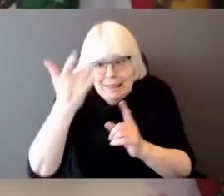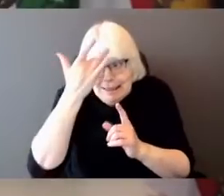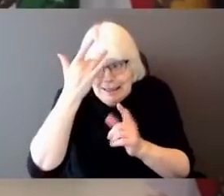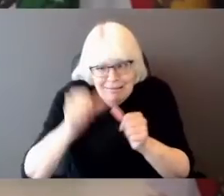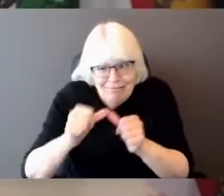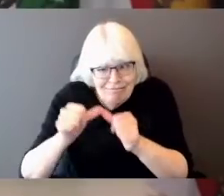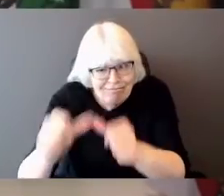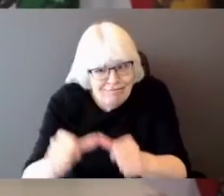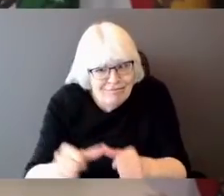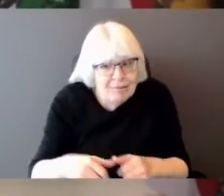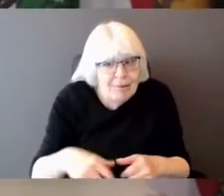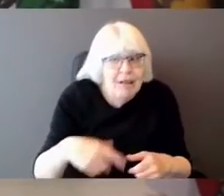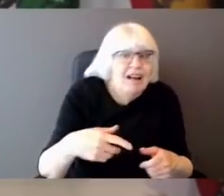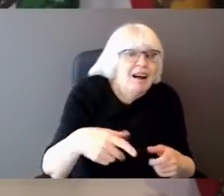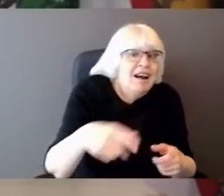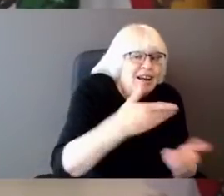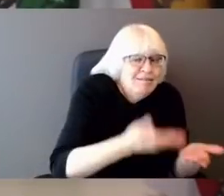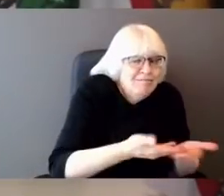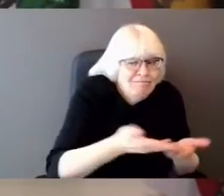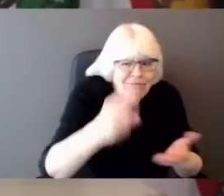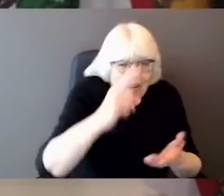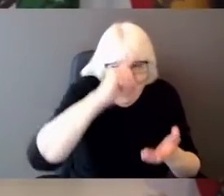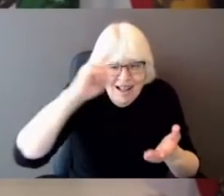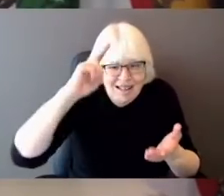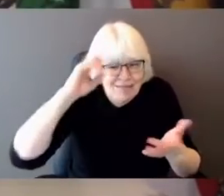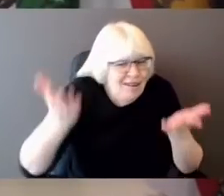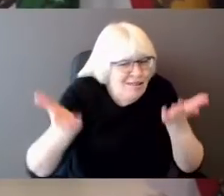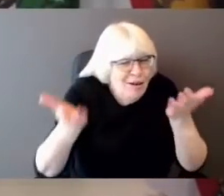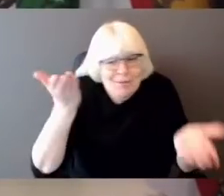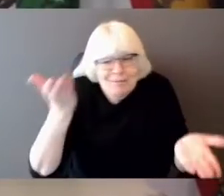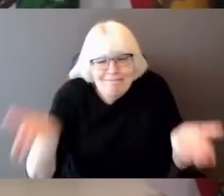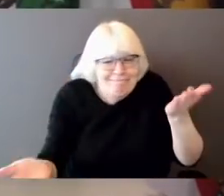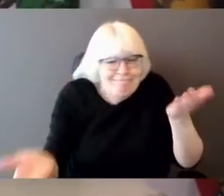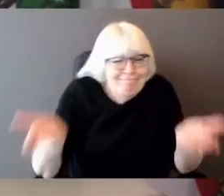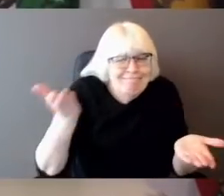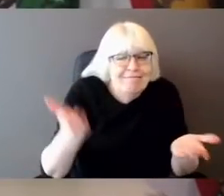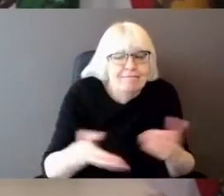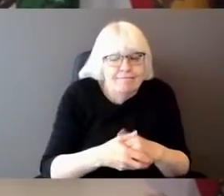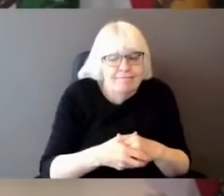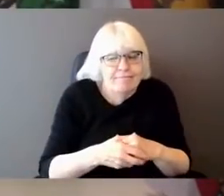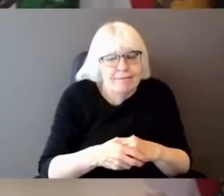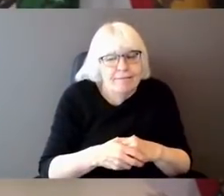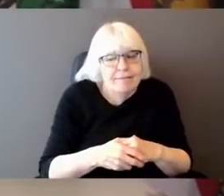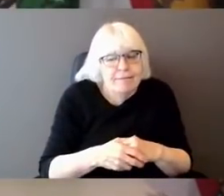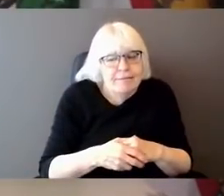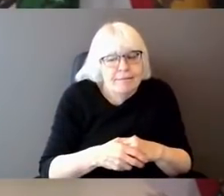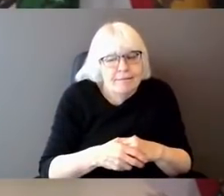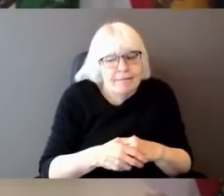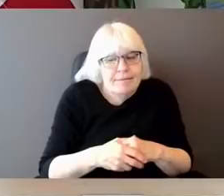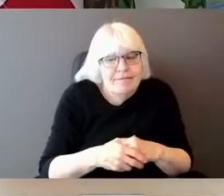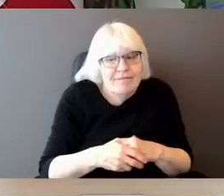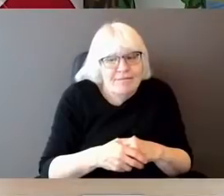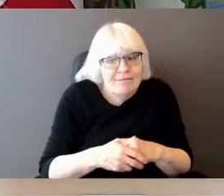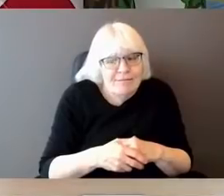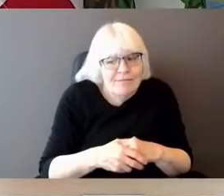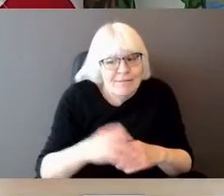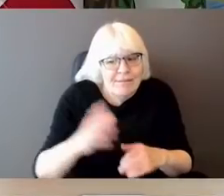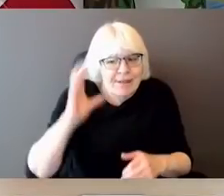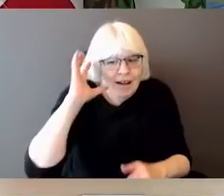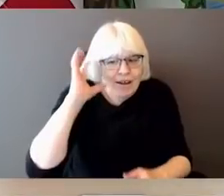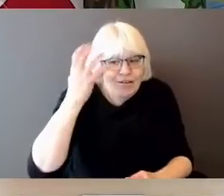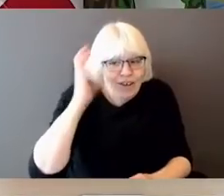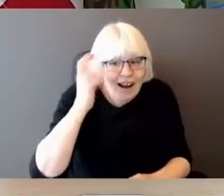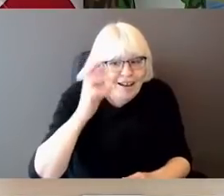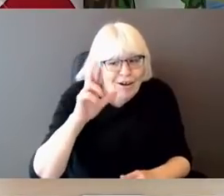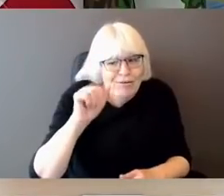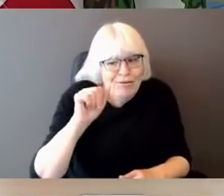Julien, Radio-Canada. Bonjour. I wish you can just translate all of the answers because it's exactly what I would like to ask to you.